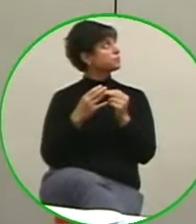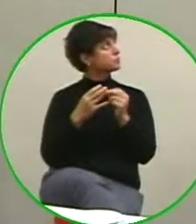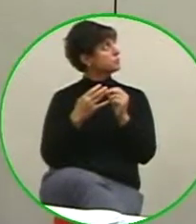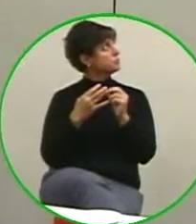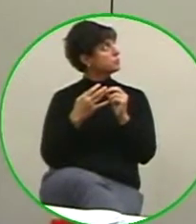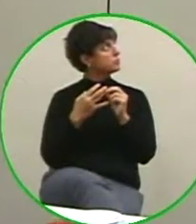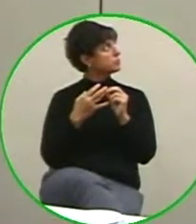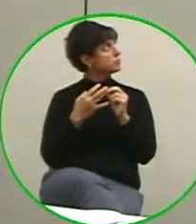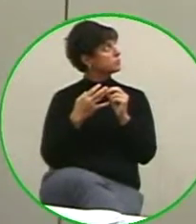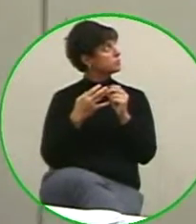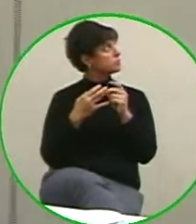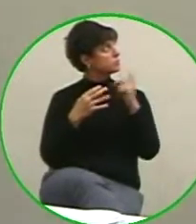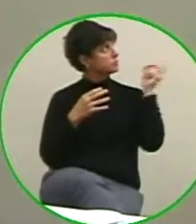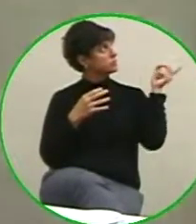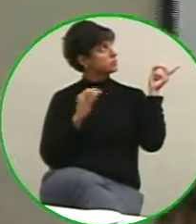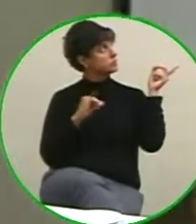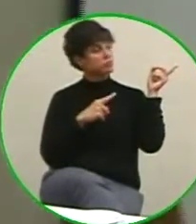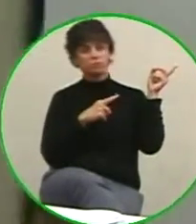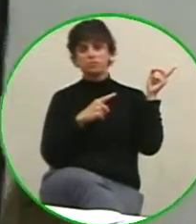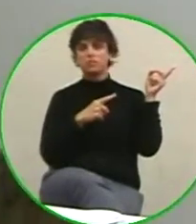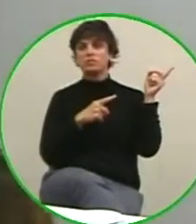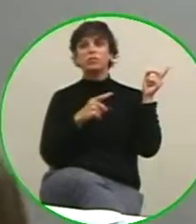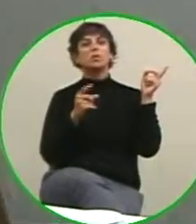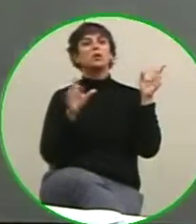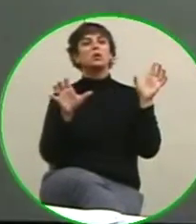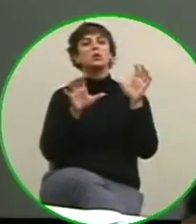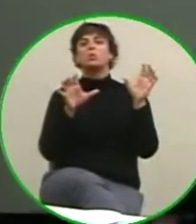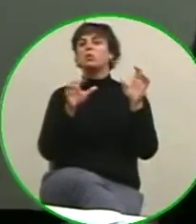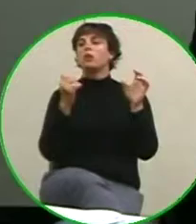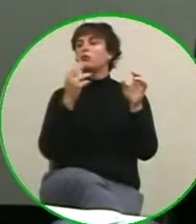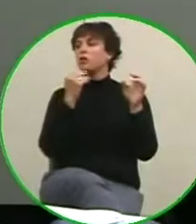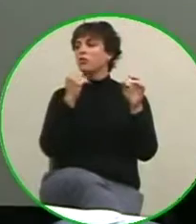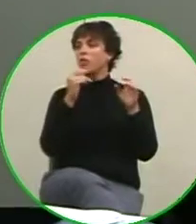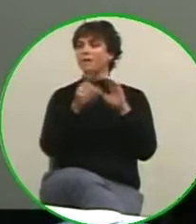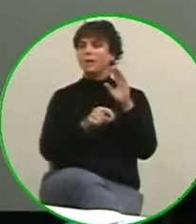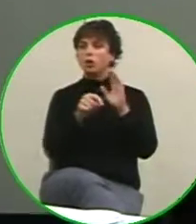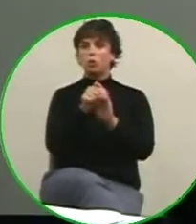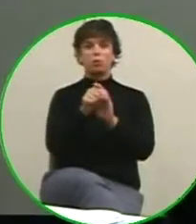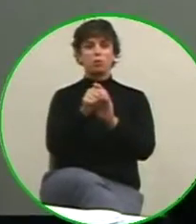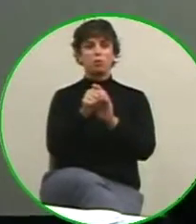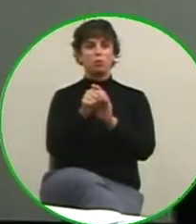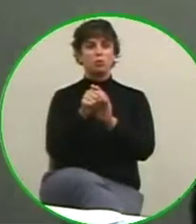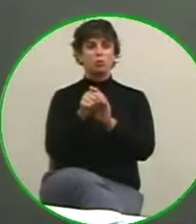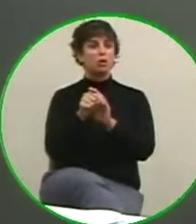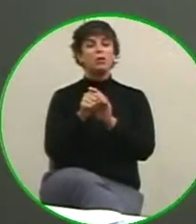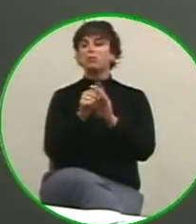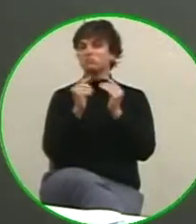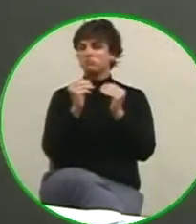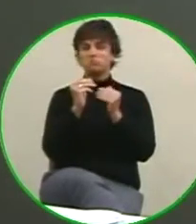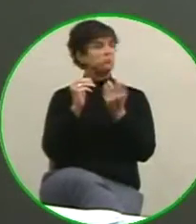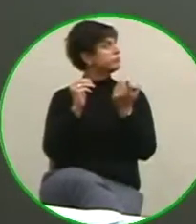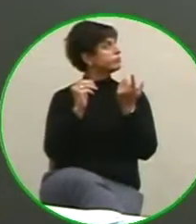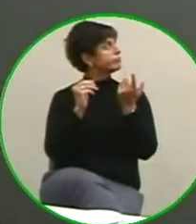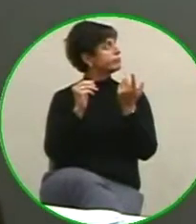You get more of what you pay attention to. We're going to do another little video here just to set it up.